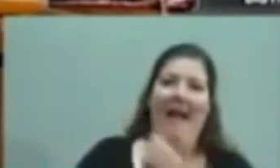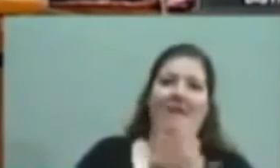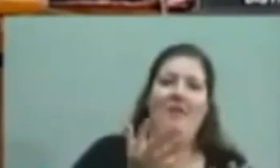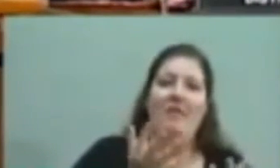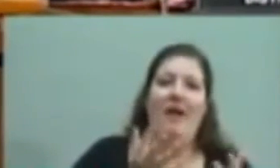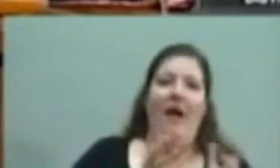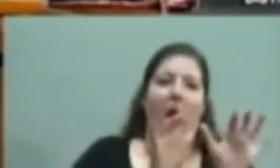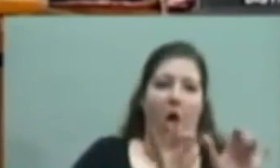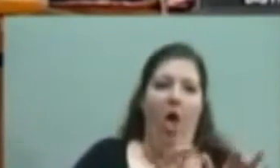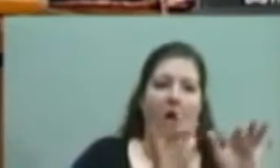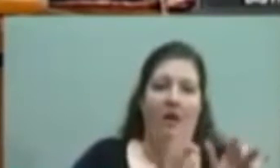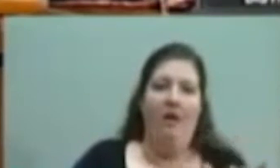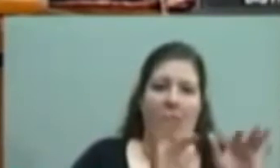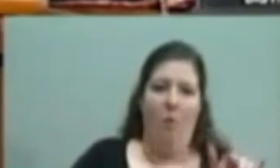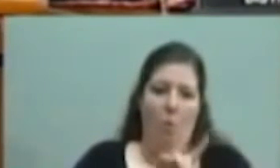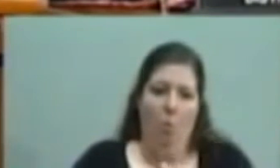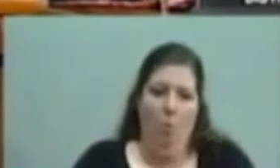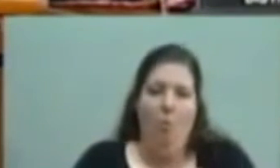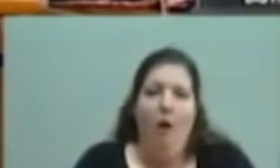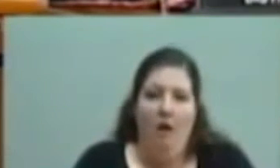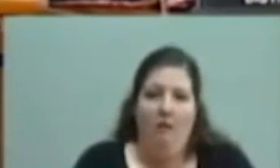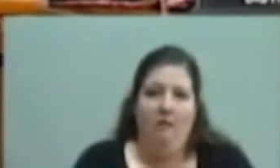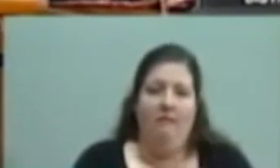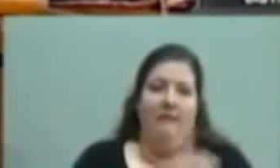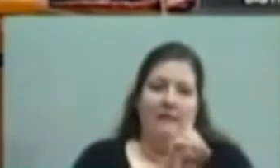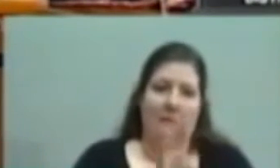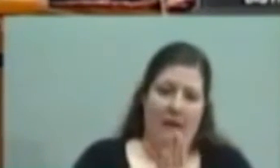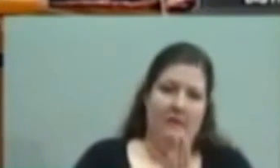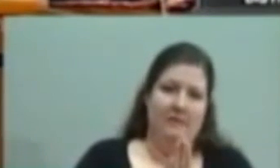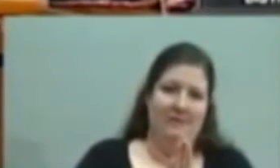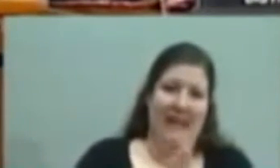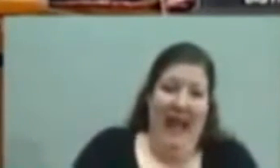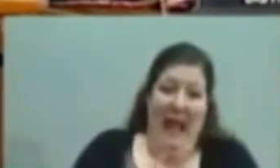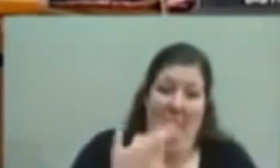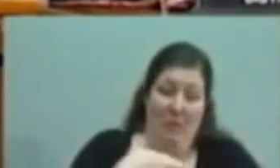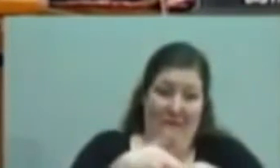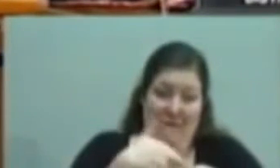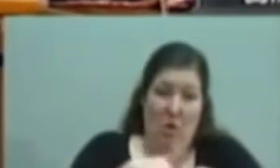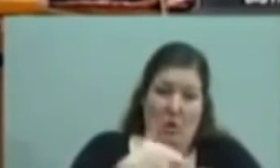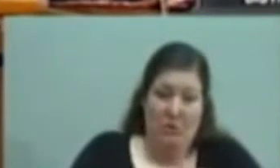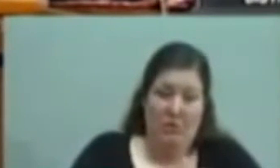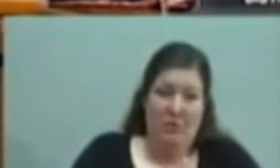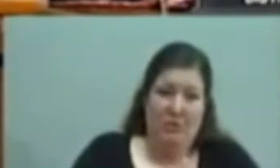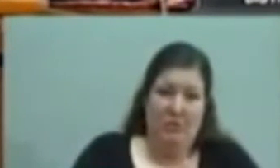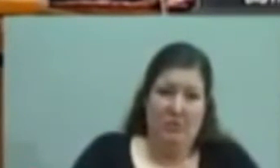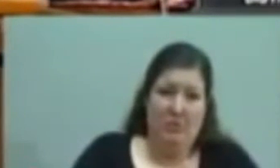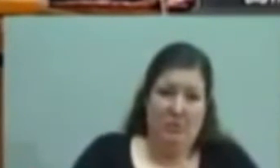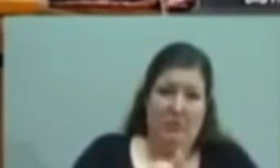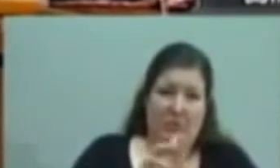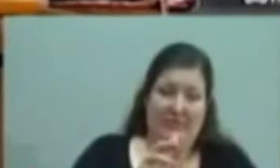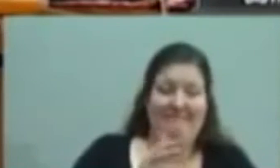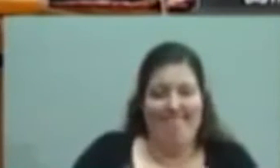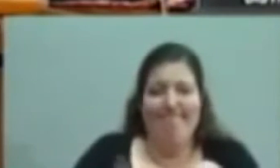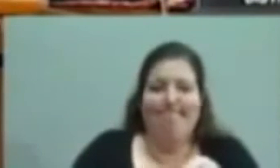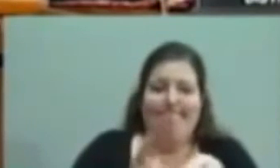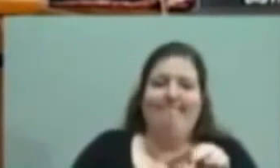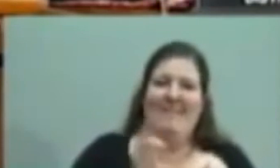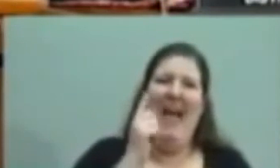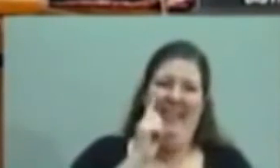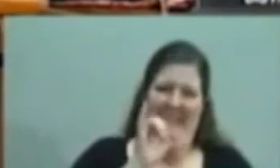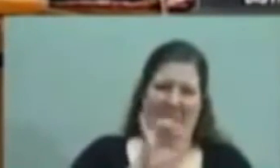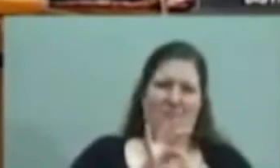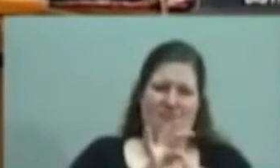entered into this single database, that the number of referrals that you see is going up. So I think that's